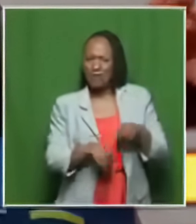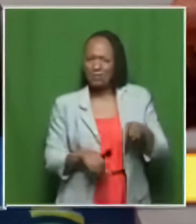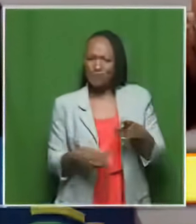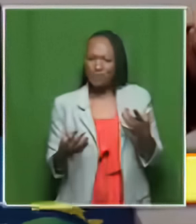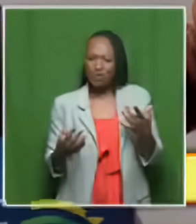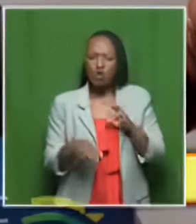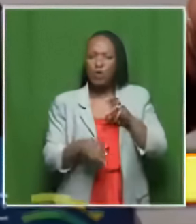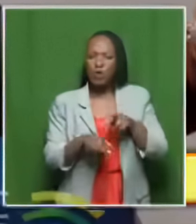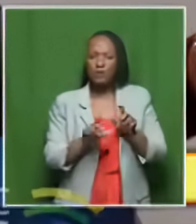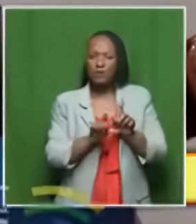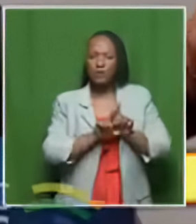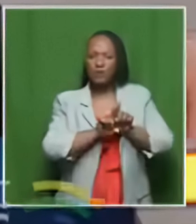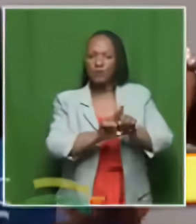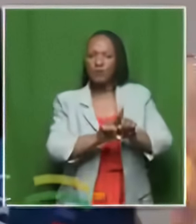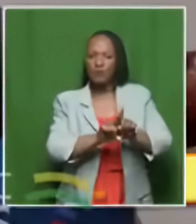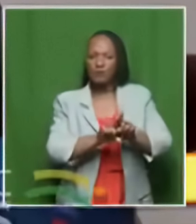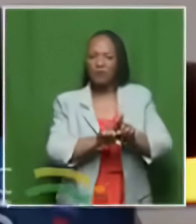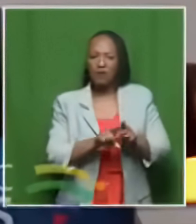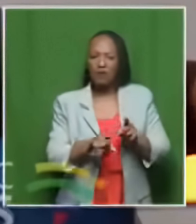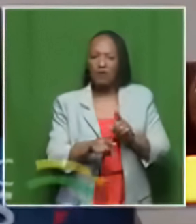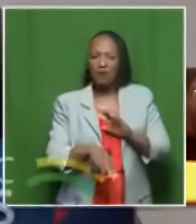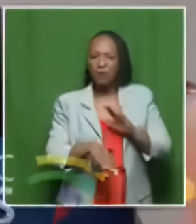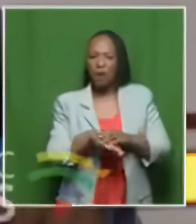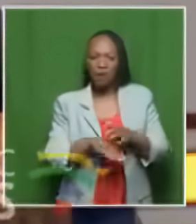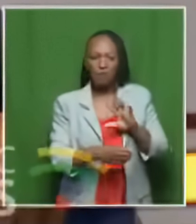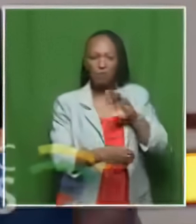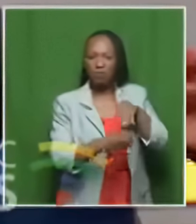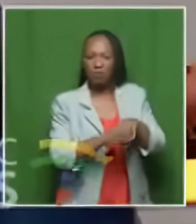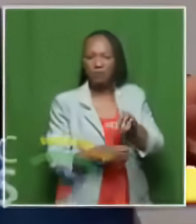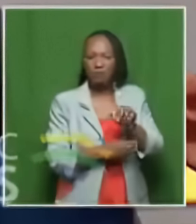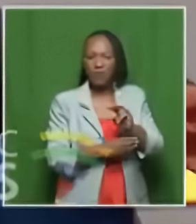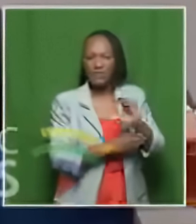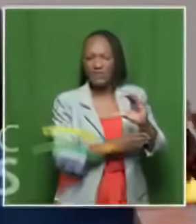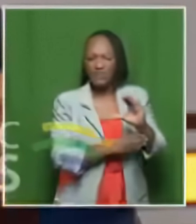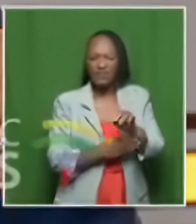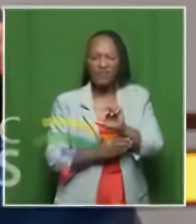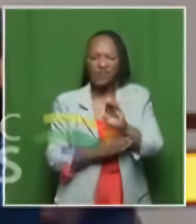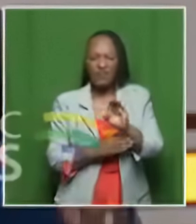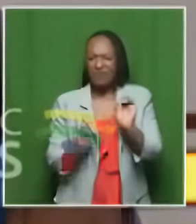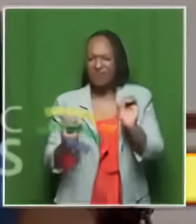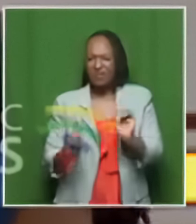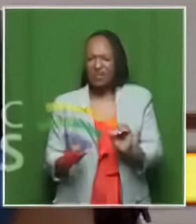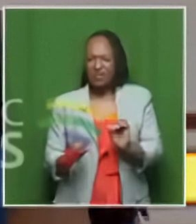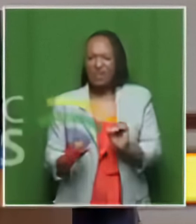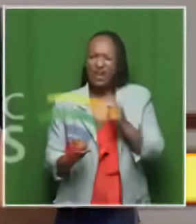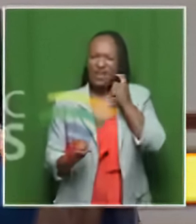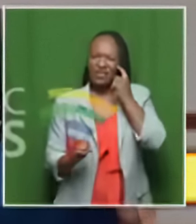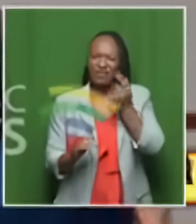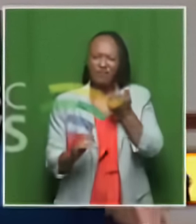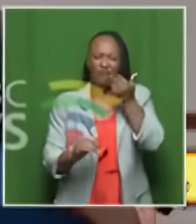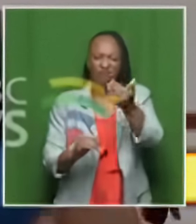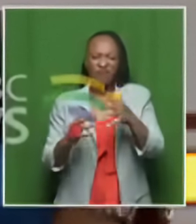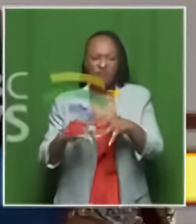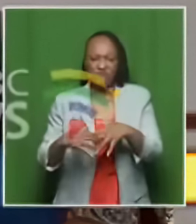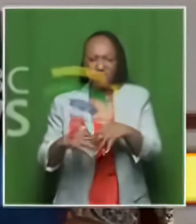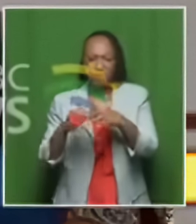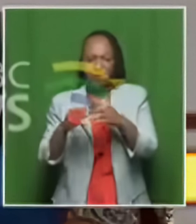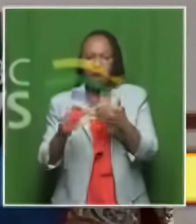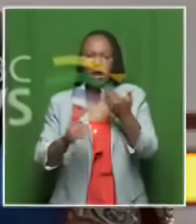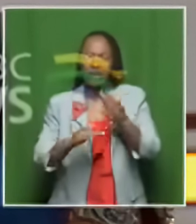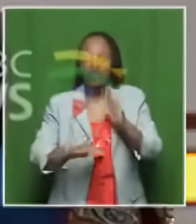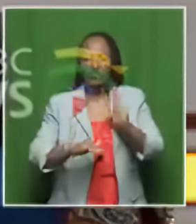have to be next to me? Nothing. We were no longer in the ANC. There was no EFF. I think we formed it even after